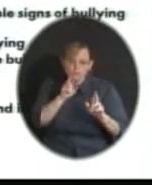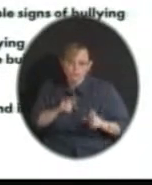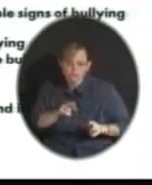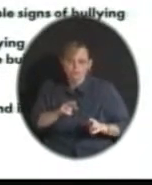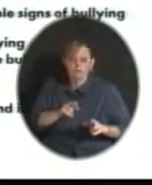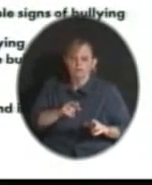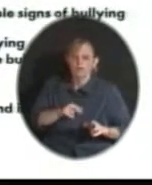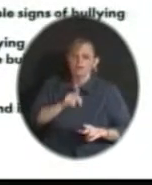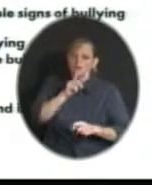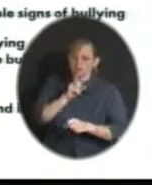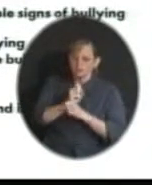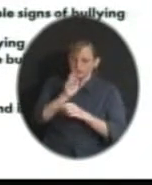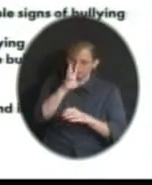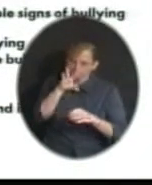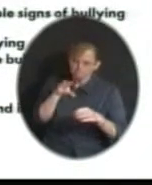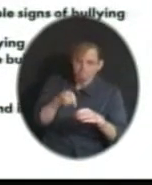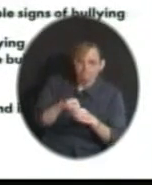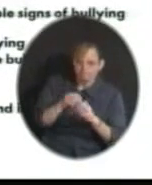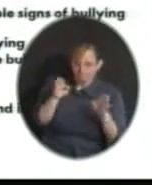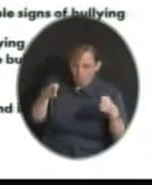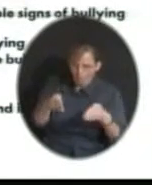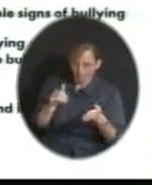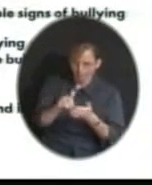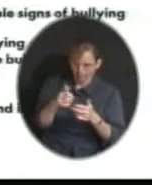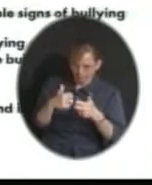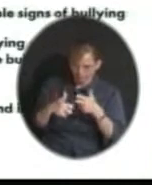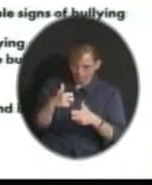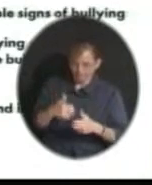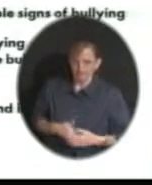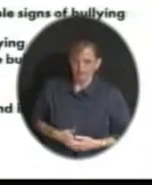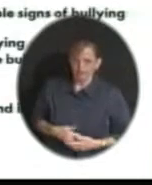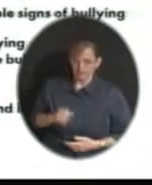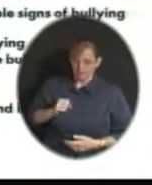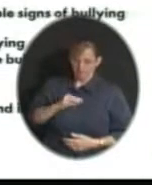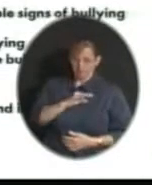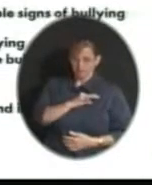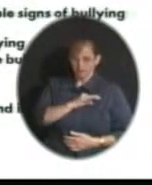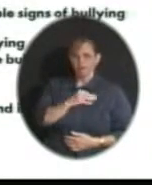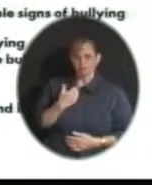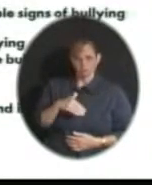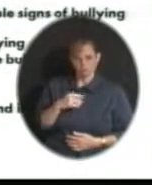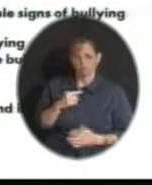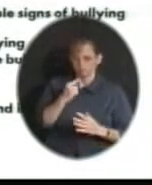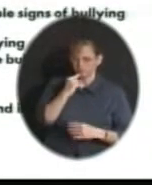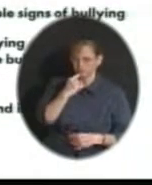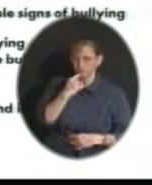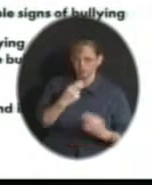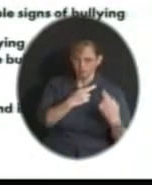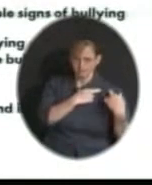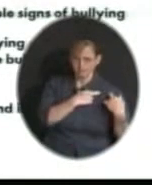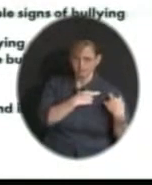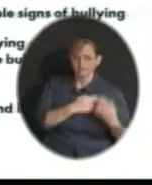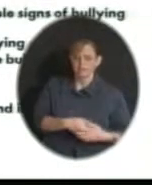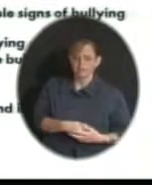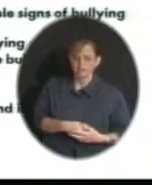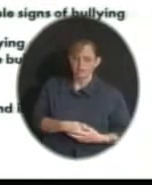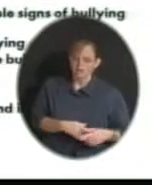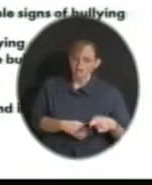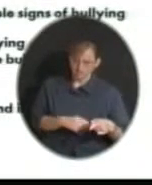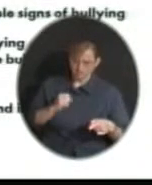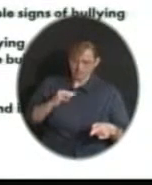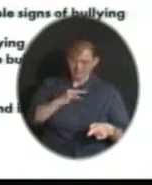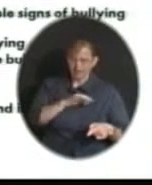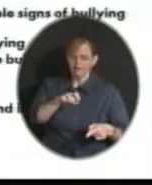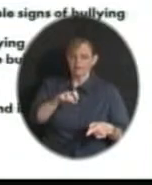be engaged and tuned into this issue. Our staff have some serious responsibilities related to bullying. They have to